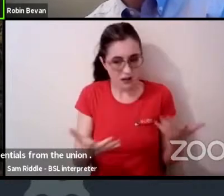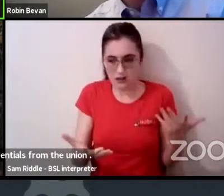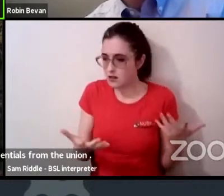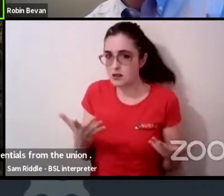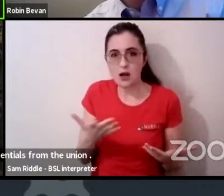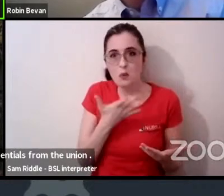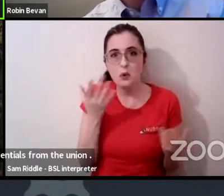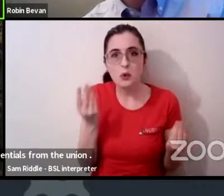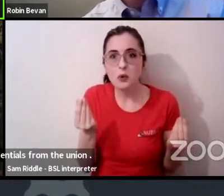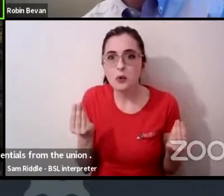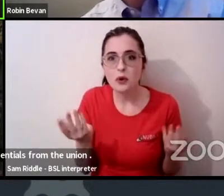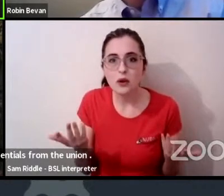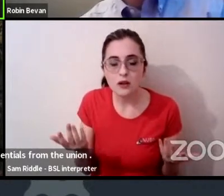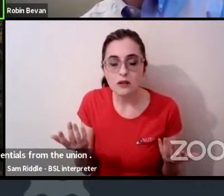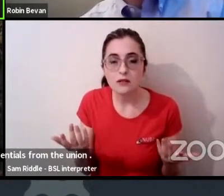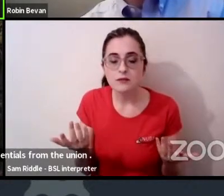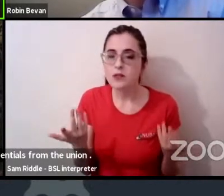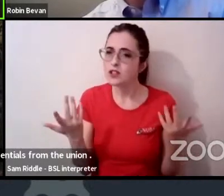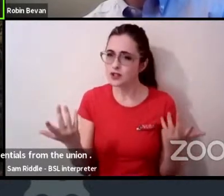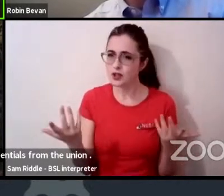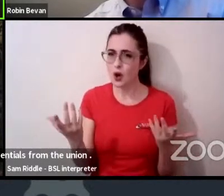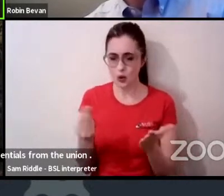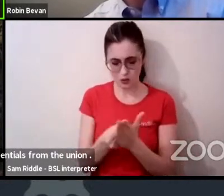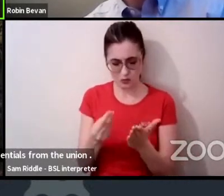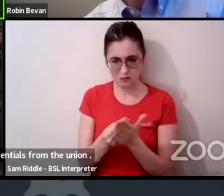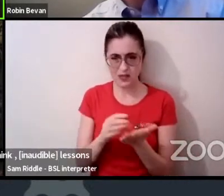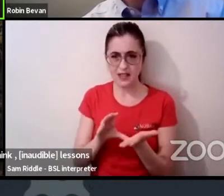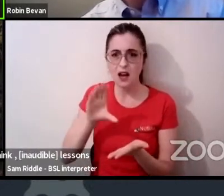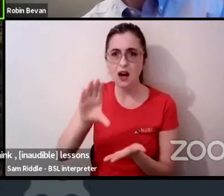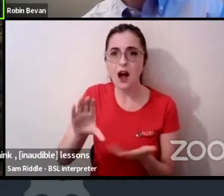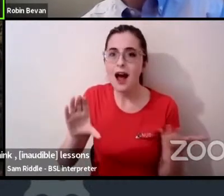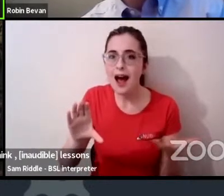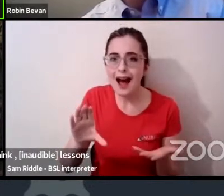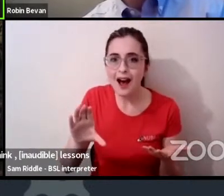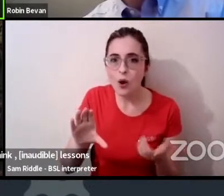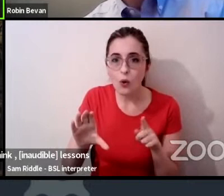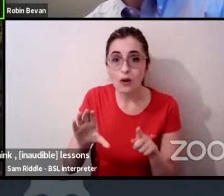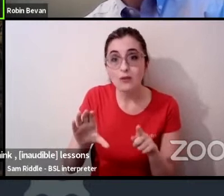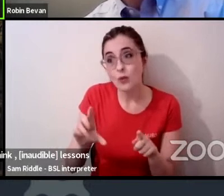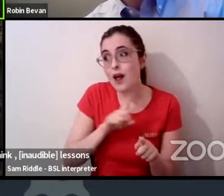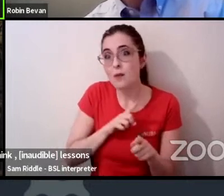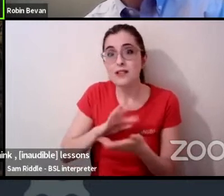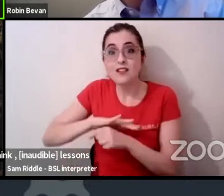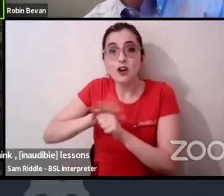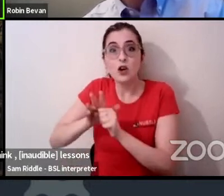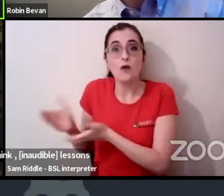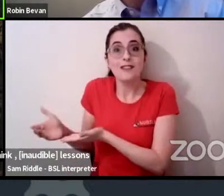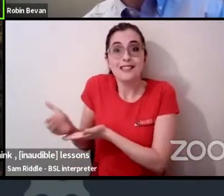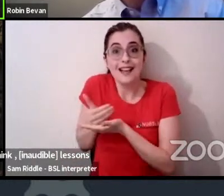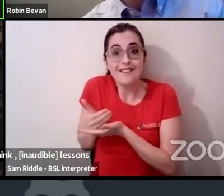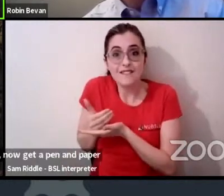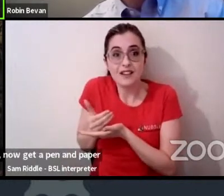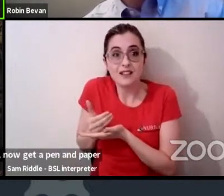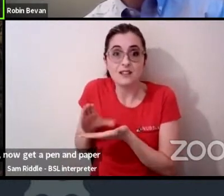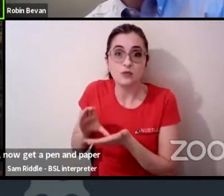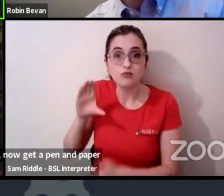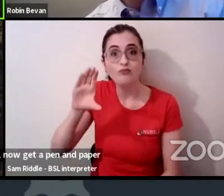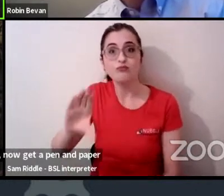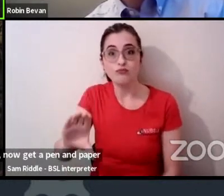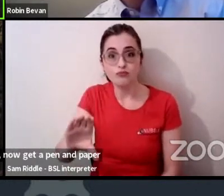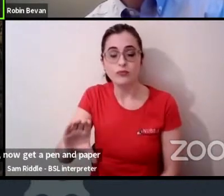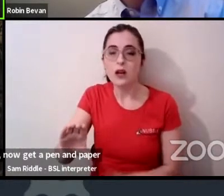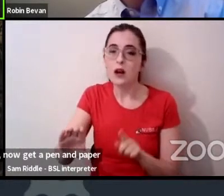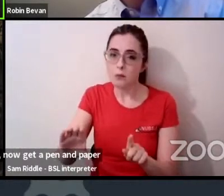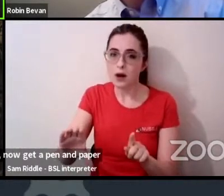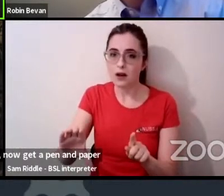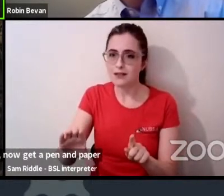have that money because of COVID savings, not paying travel to reps courses and to conferences. But it should never be said that the NEU